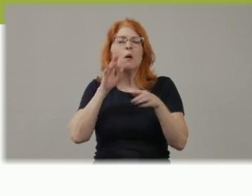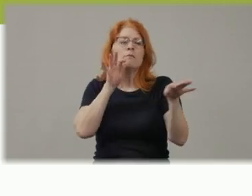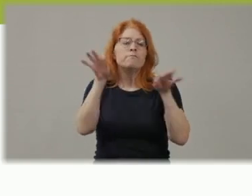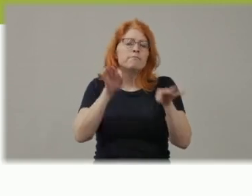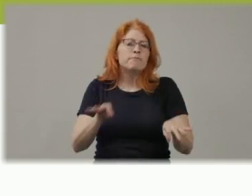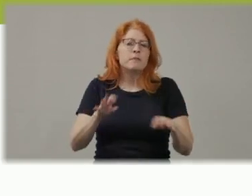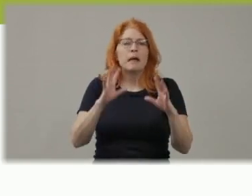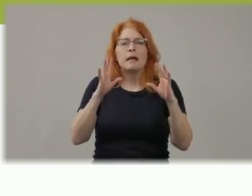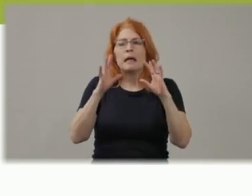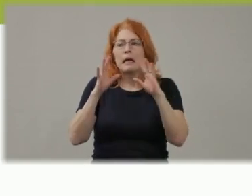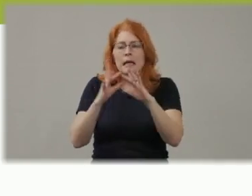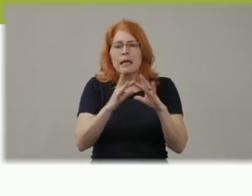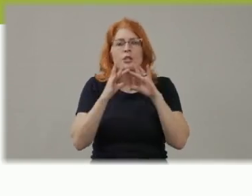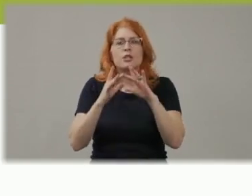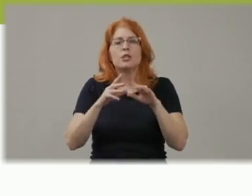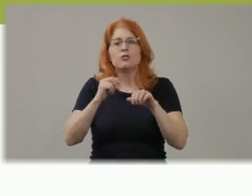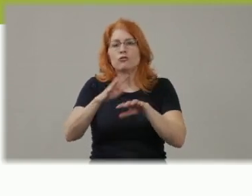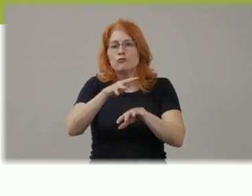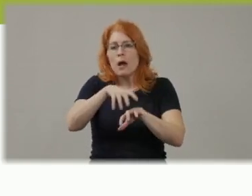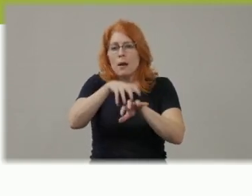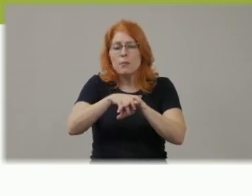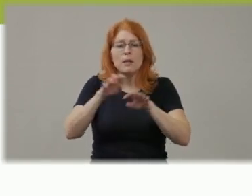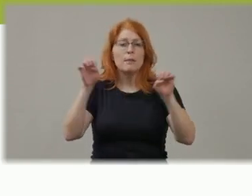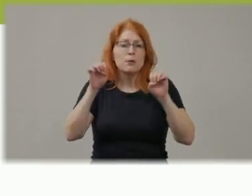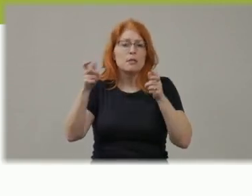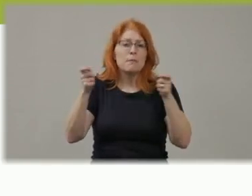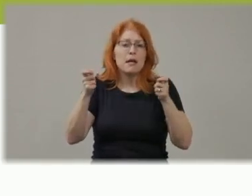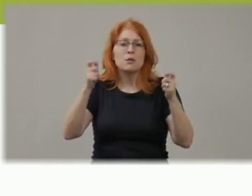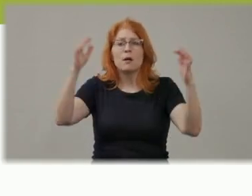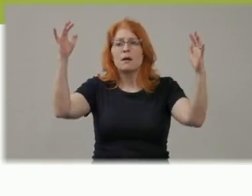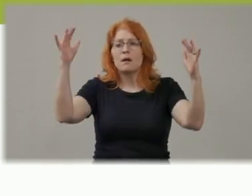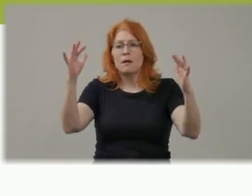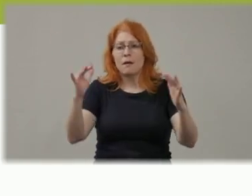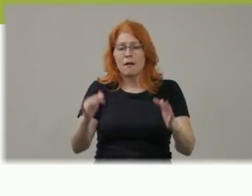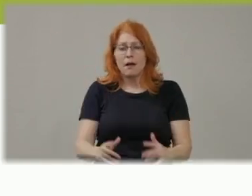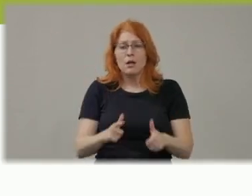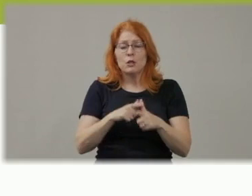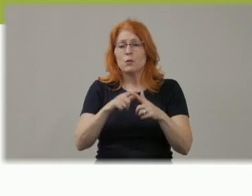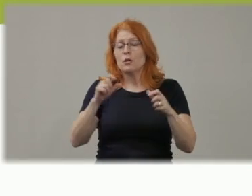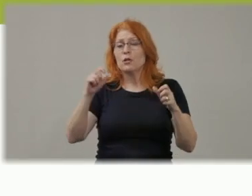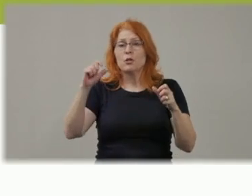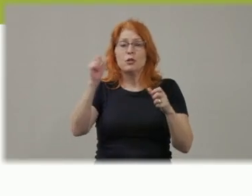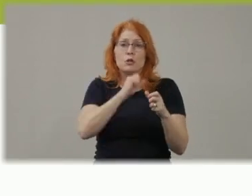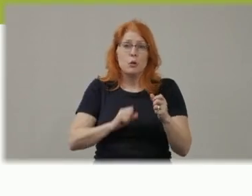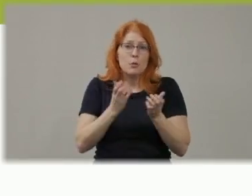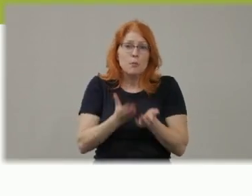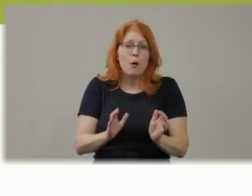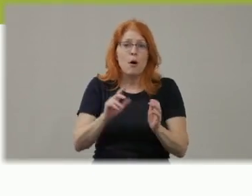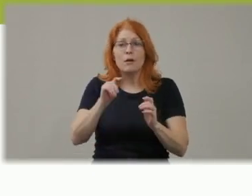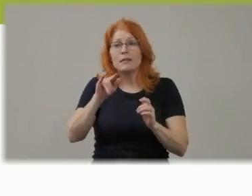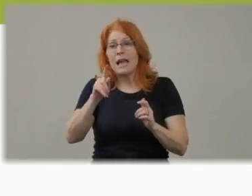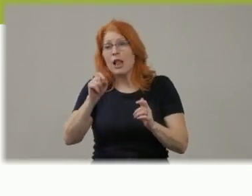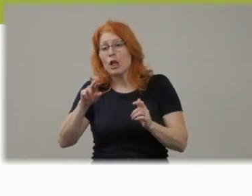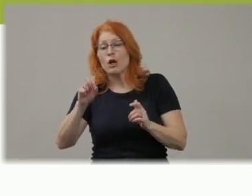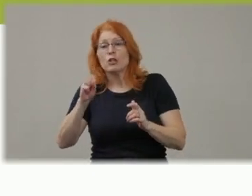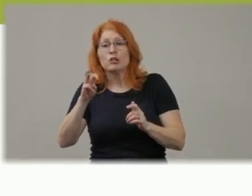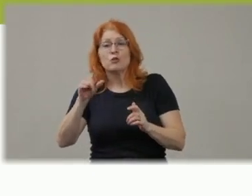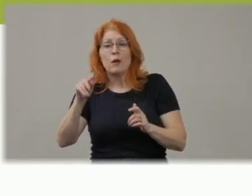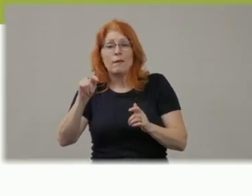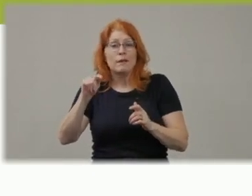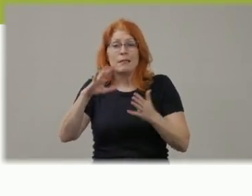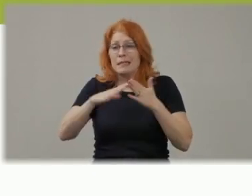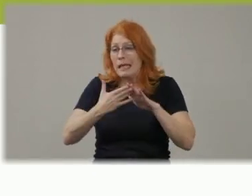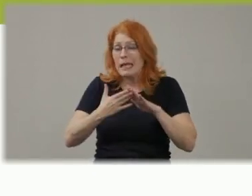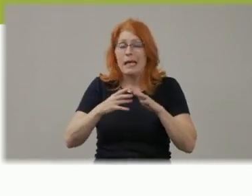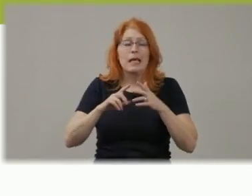the connection of tribal emergency managers all the way to Super Bowl, the craziness, the Taylor Swift City. At